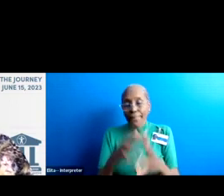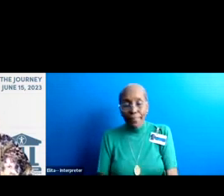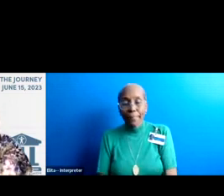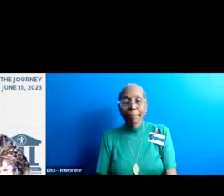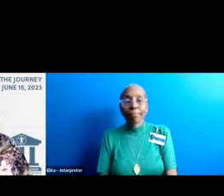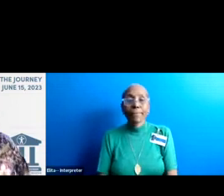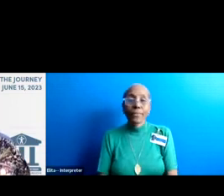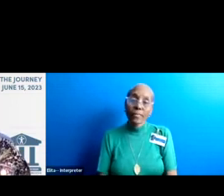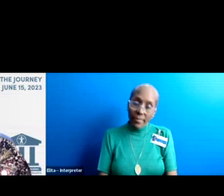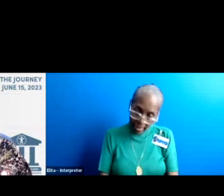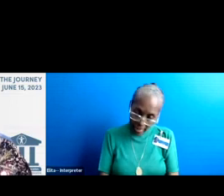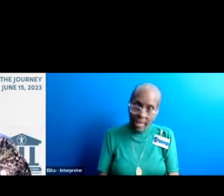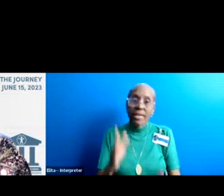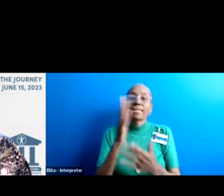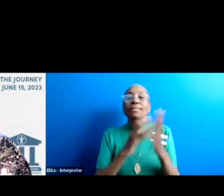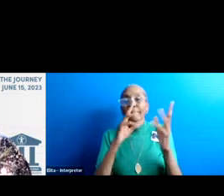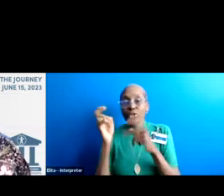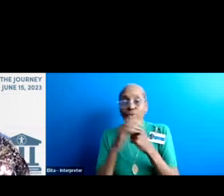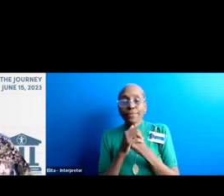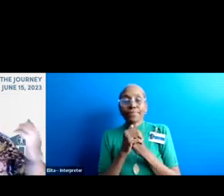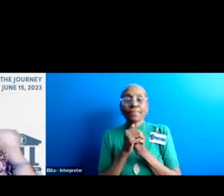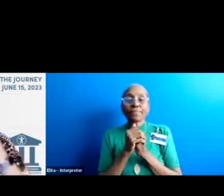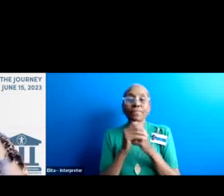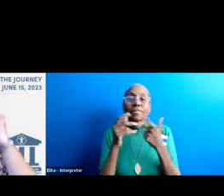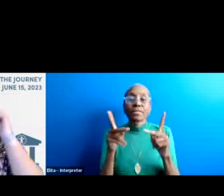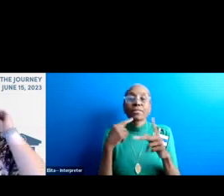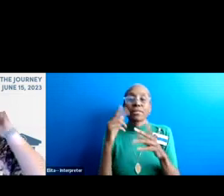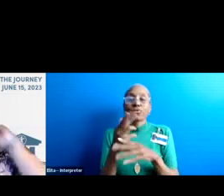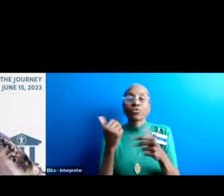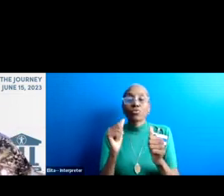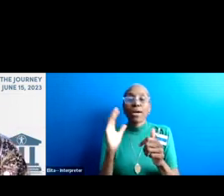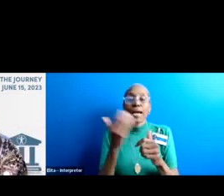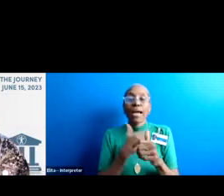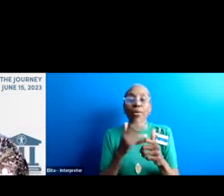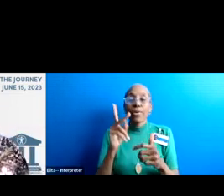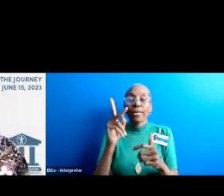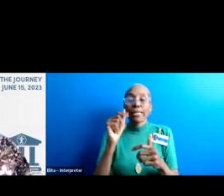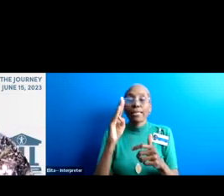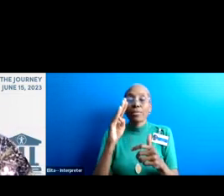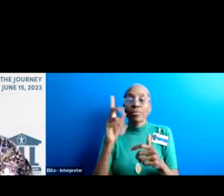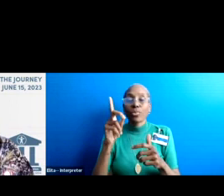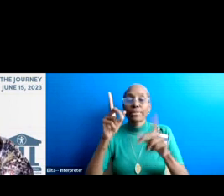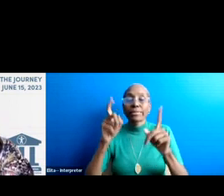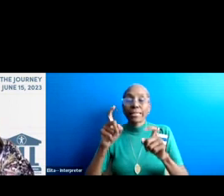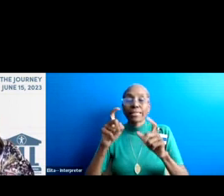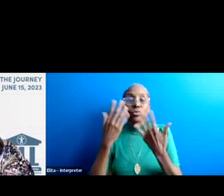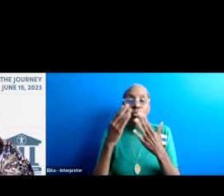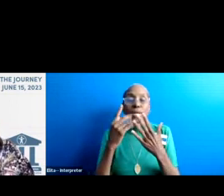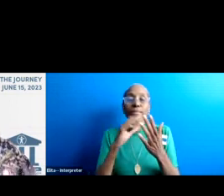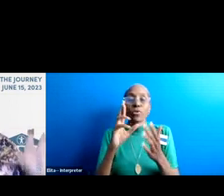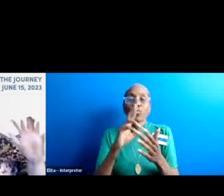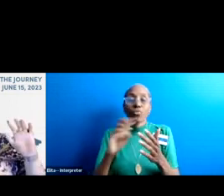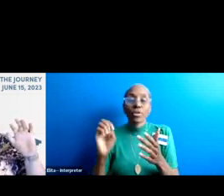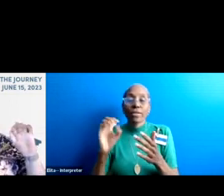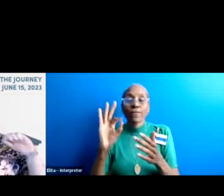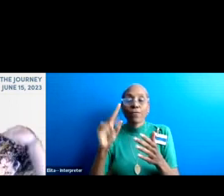So needless to say, we've got some issues. Let's try our trusty keyboard testing. Okay, I'm going to refresh the page